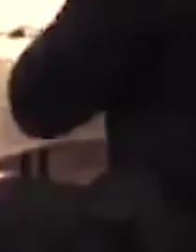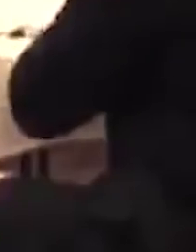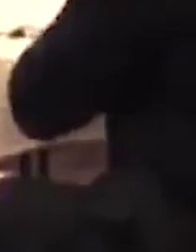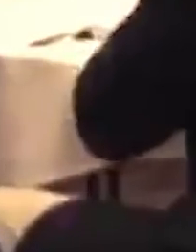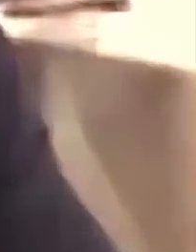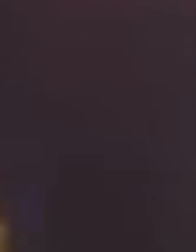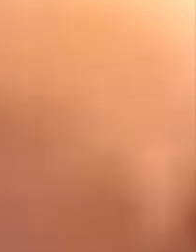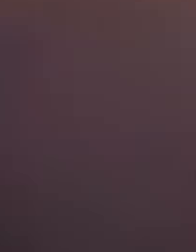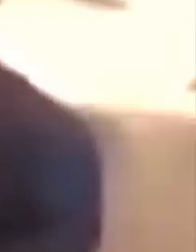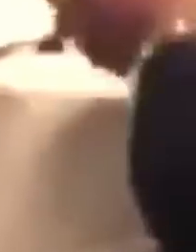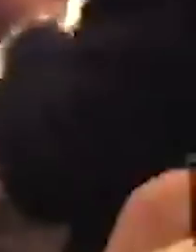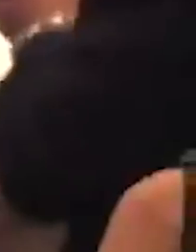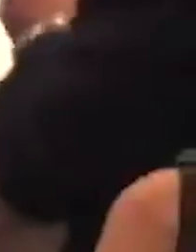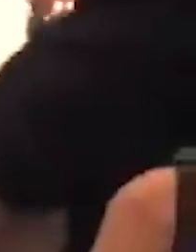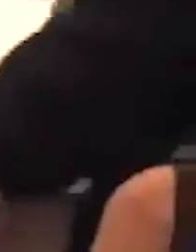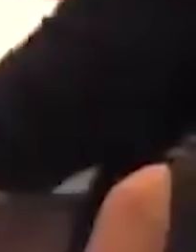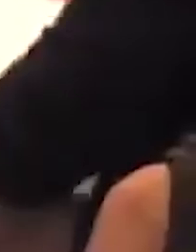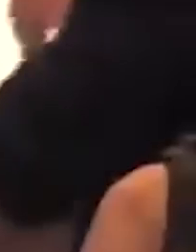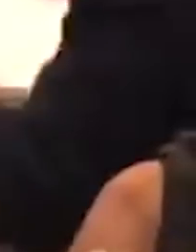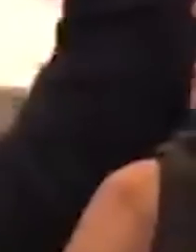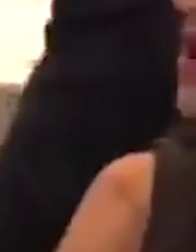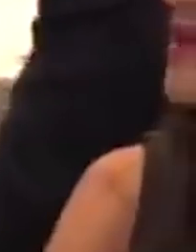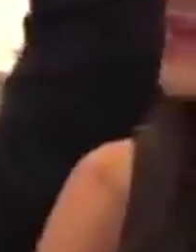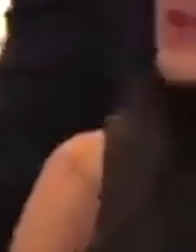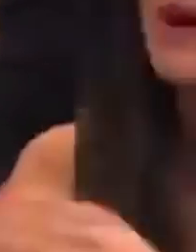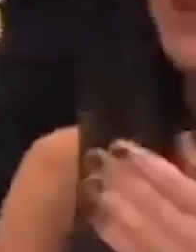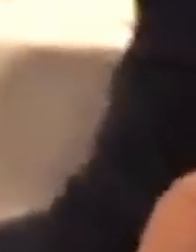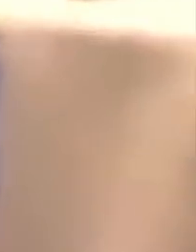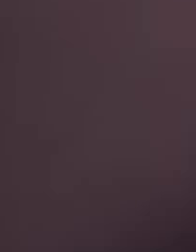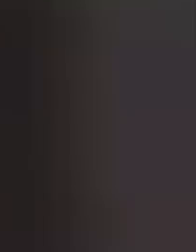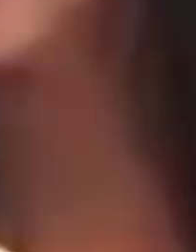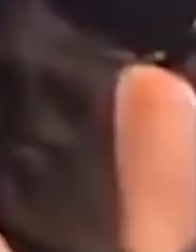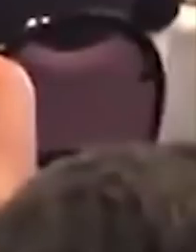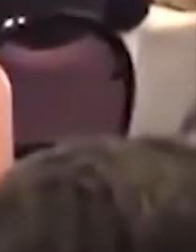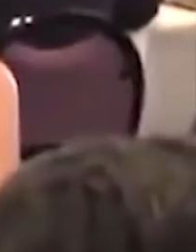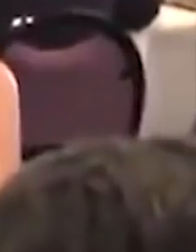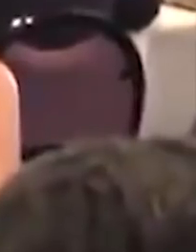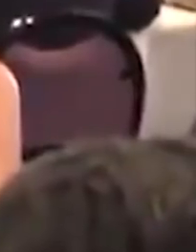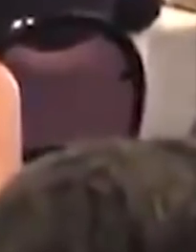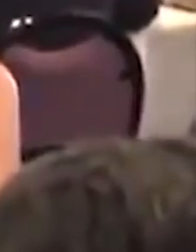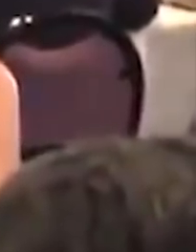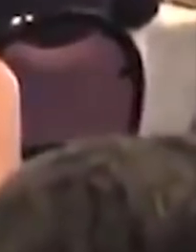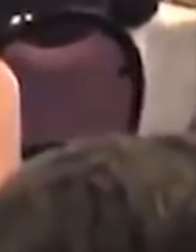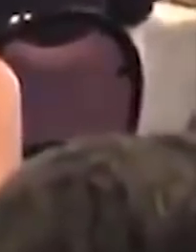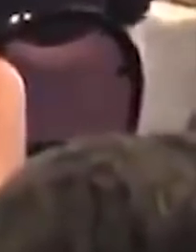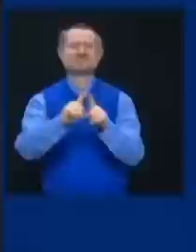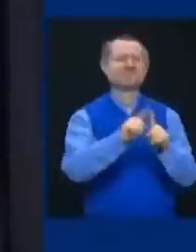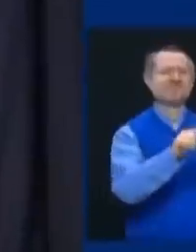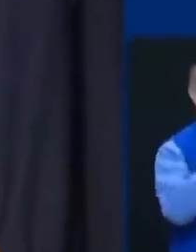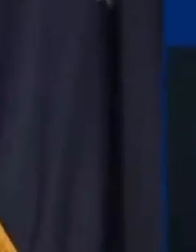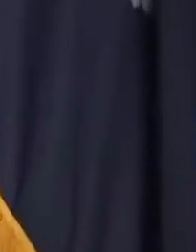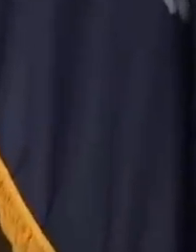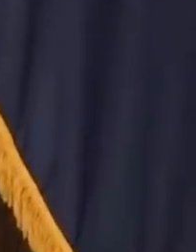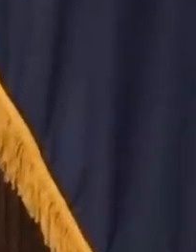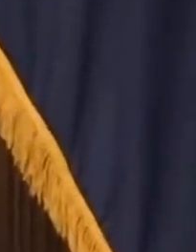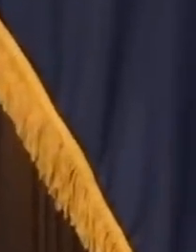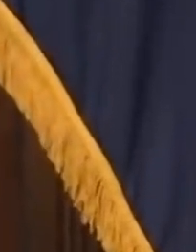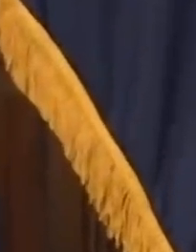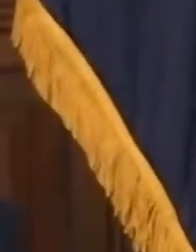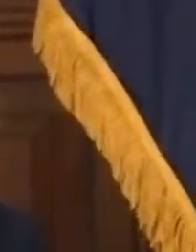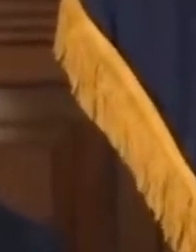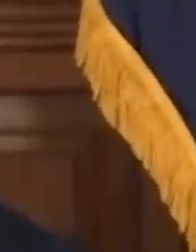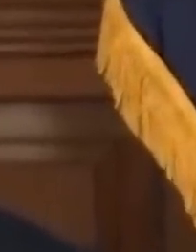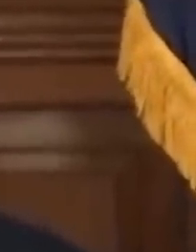sandwich? I will eat the whole sandwich. Not only do you have to eat the sausage, that's part of the... There's too much sausage in that picture. Women,